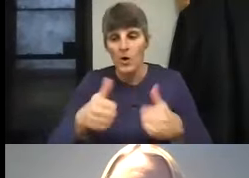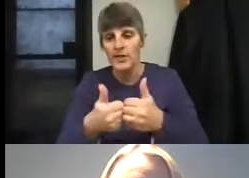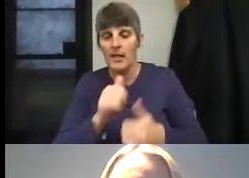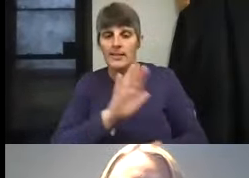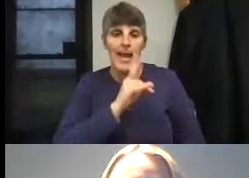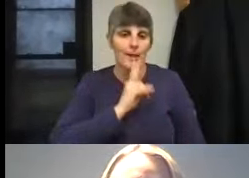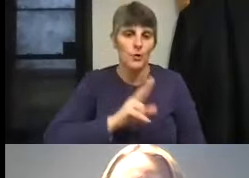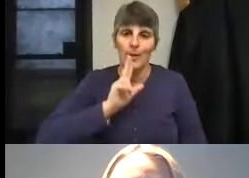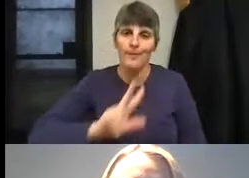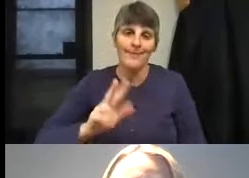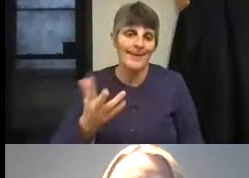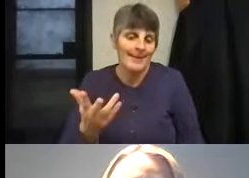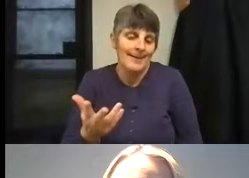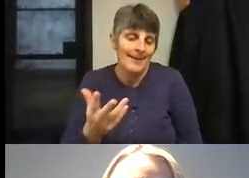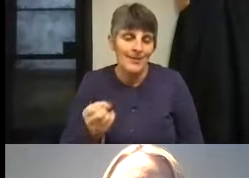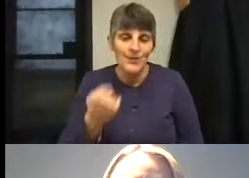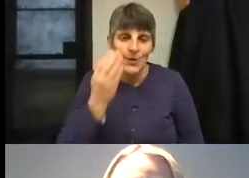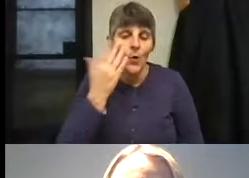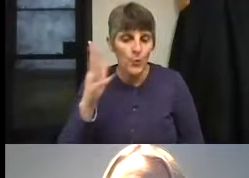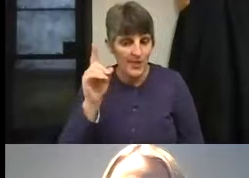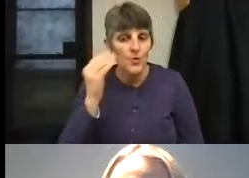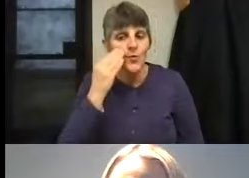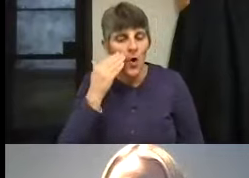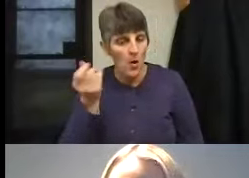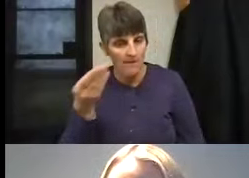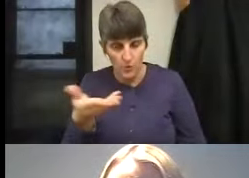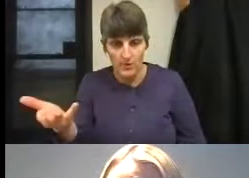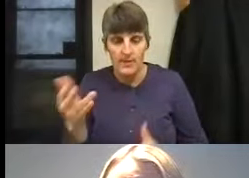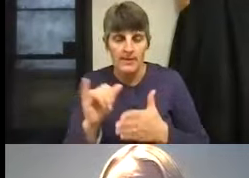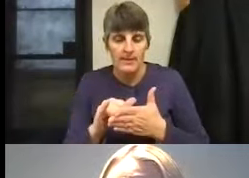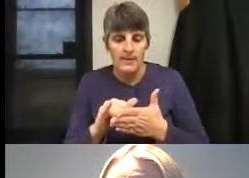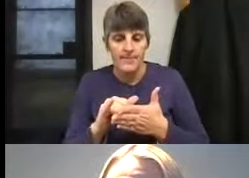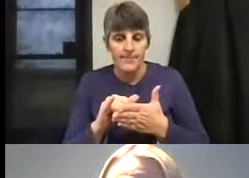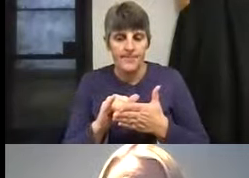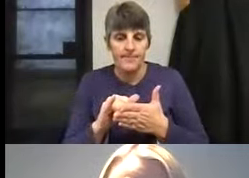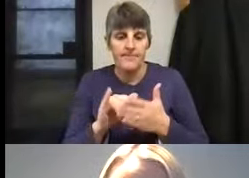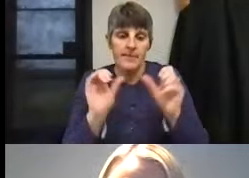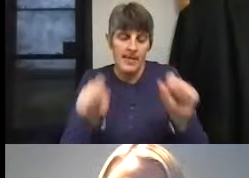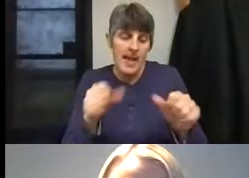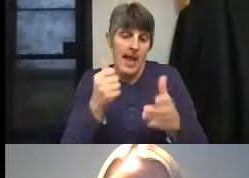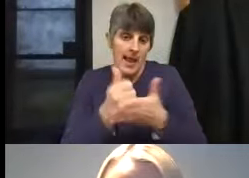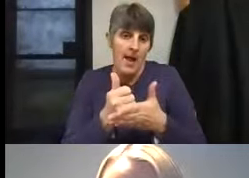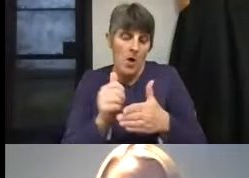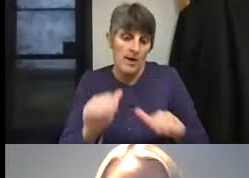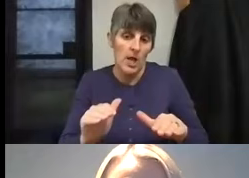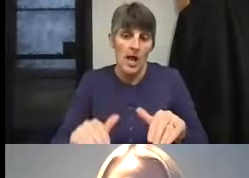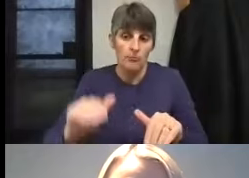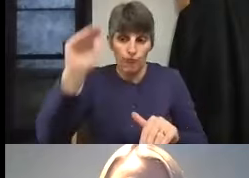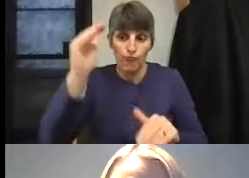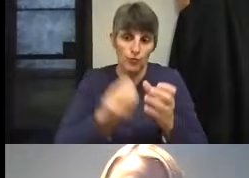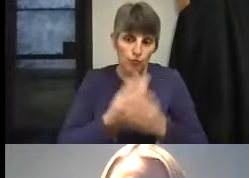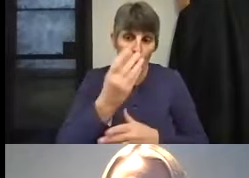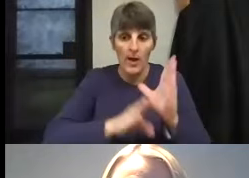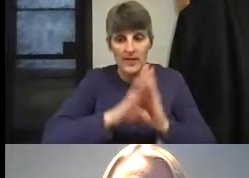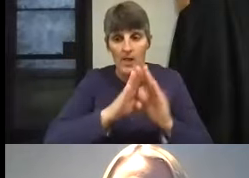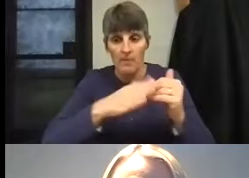young. So, we do know a few things that can help a child to grow and develop